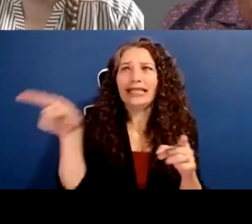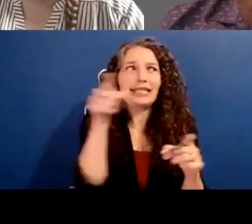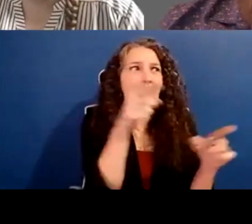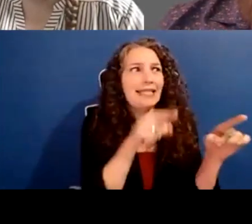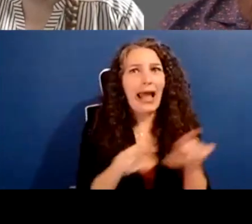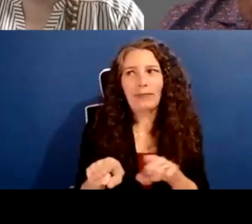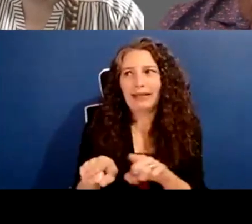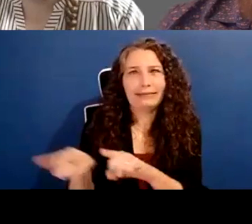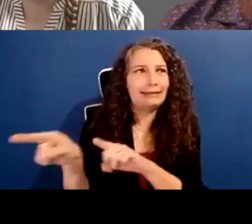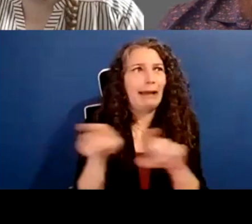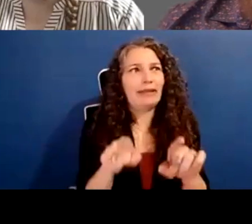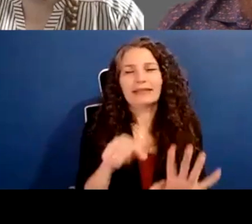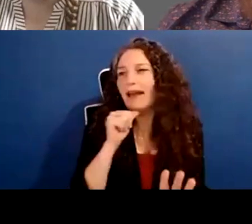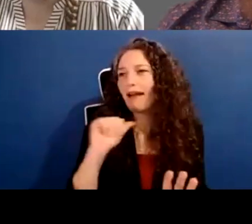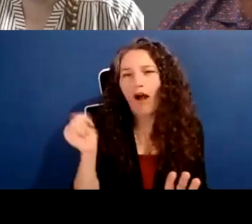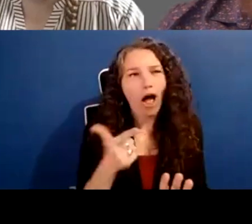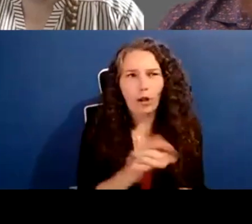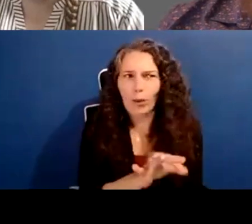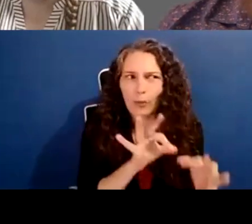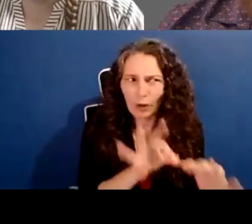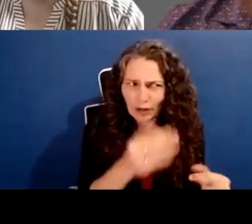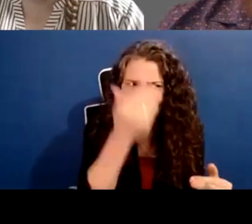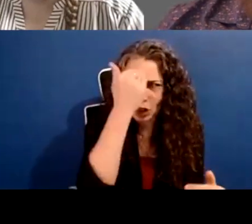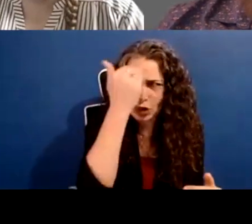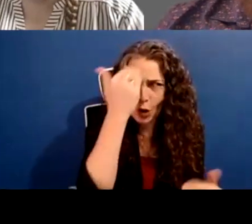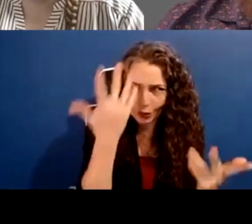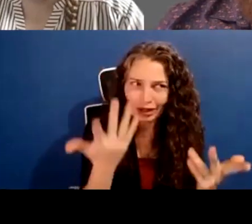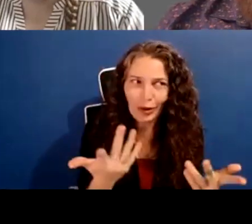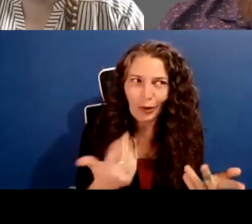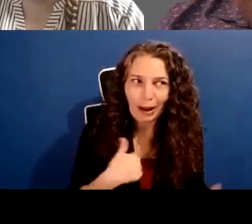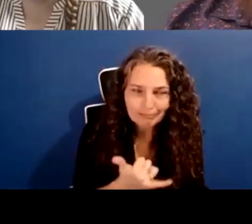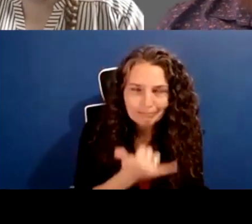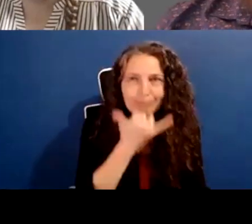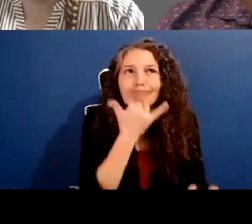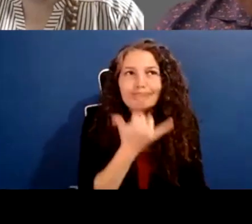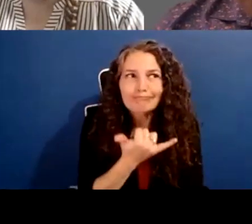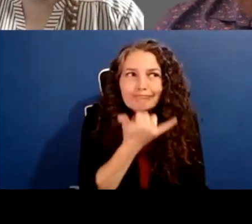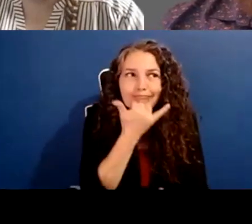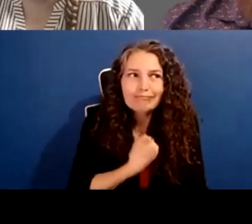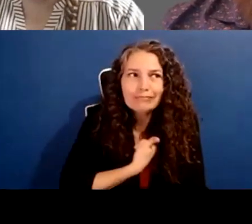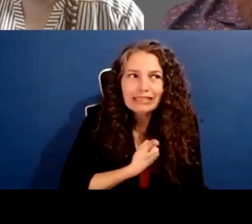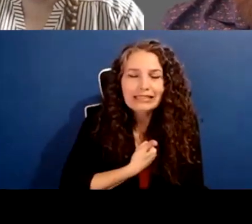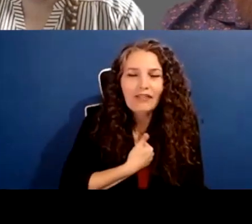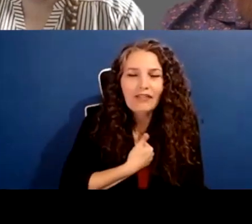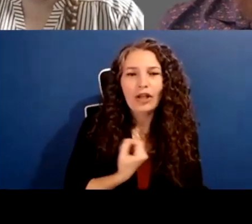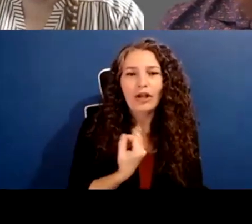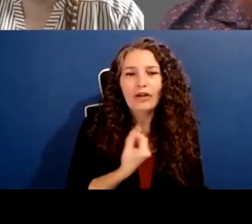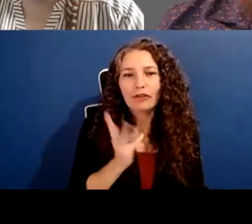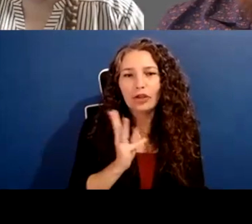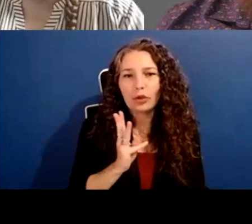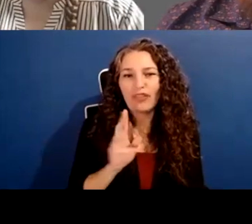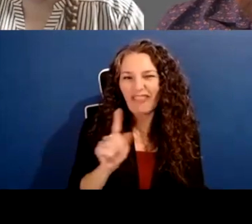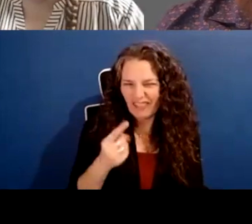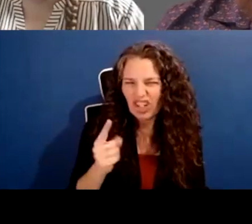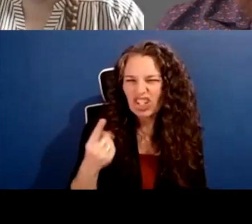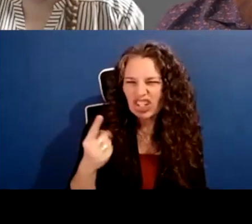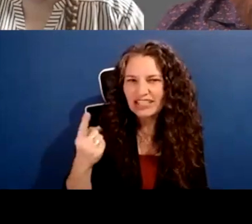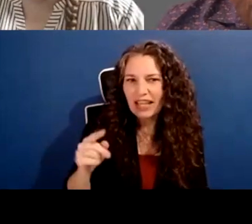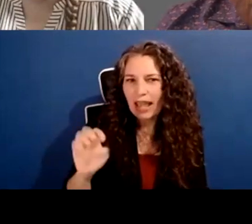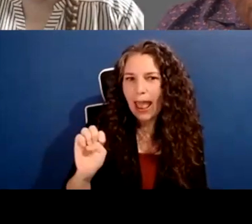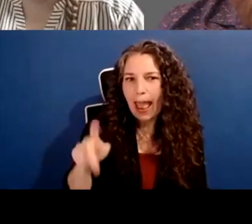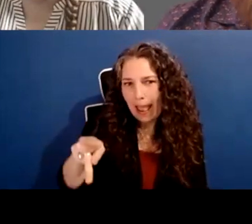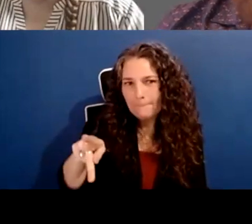I found out, in my first couple episodes that these really long, convoluted